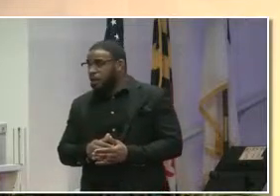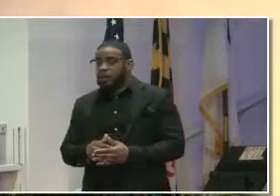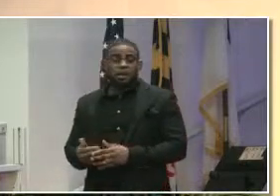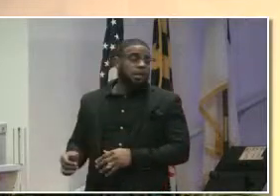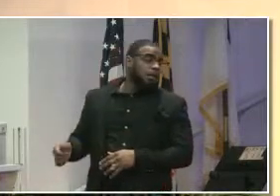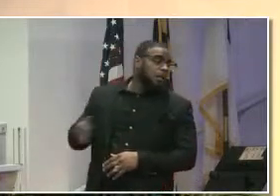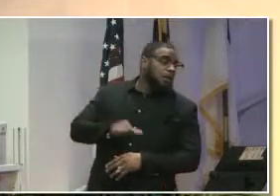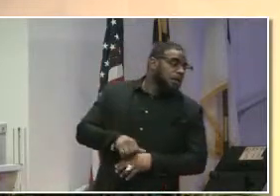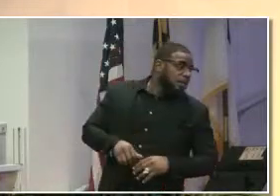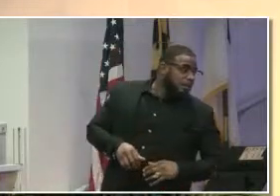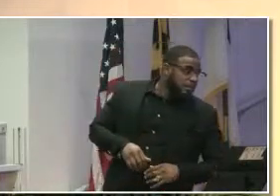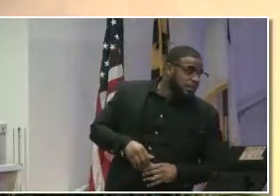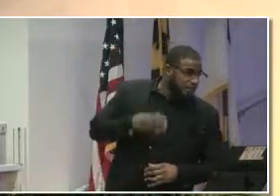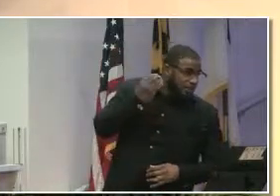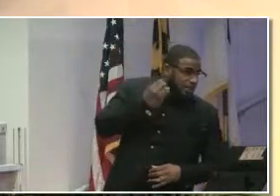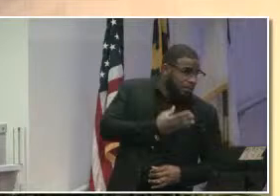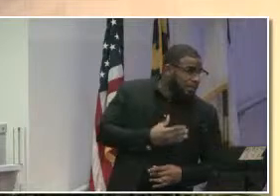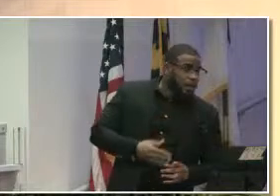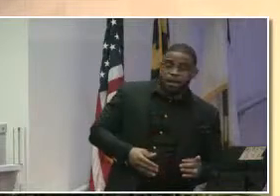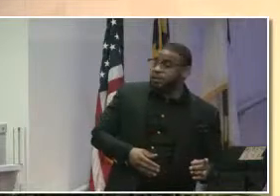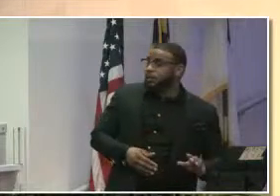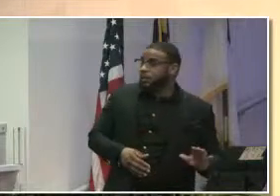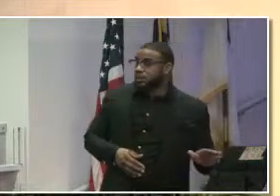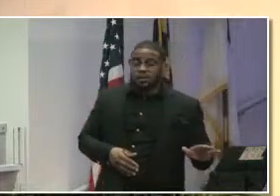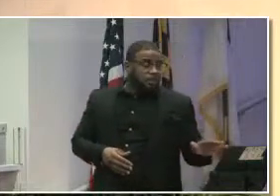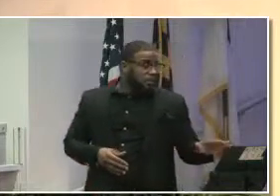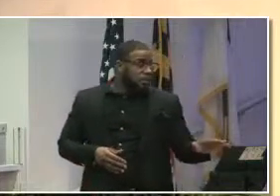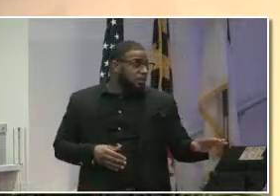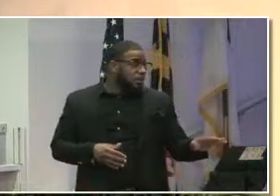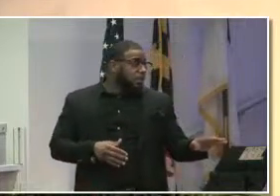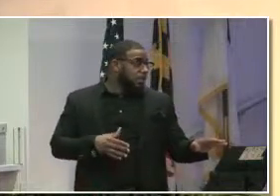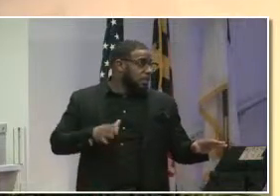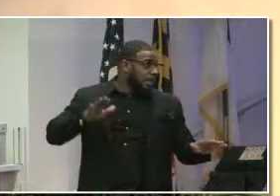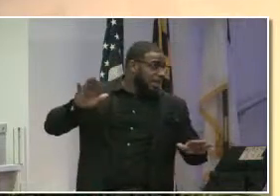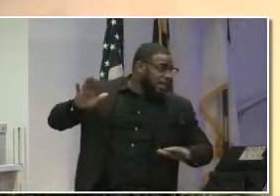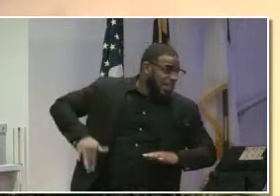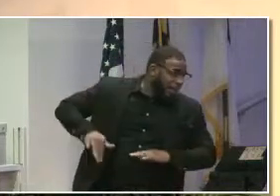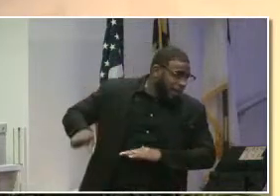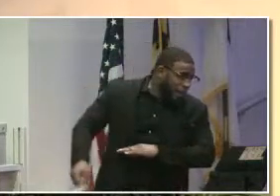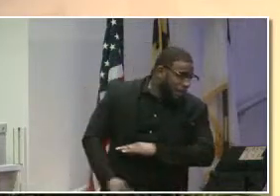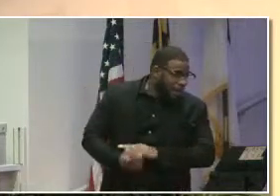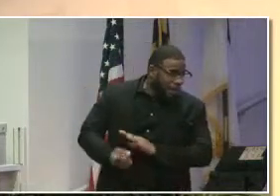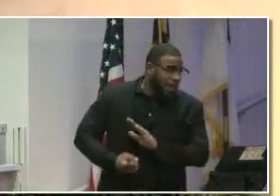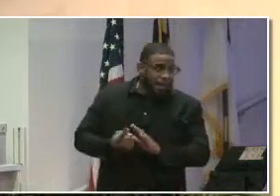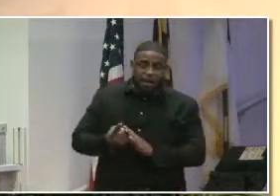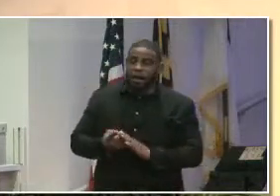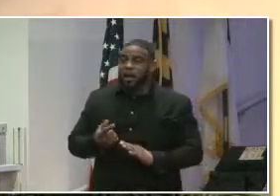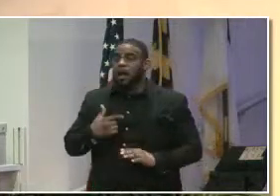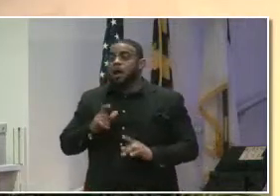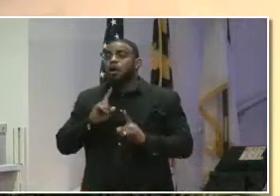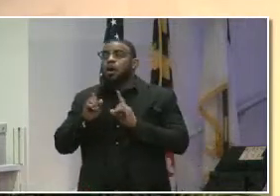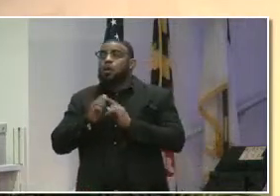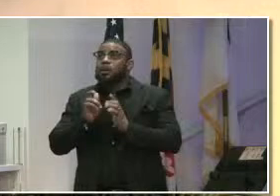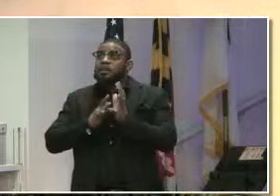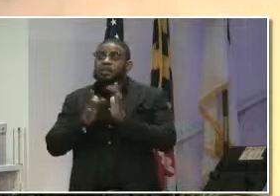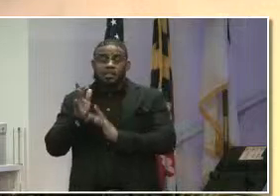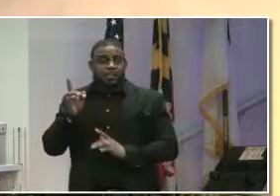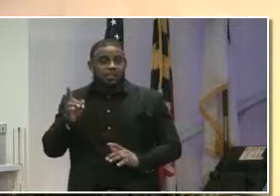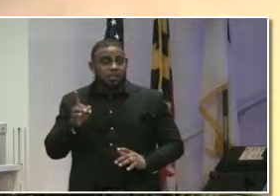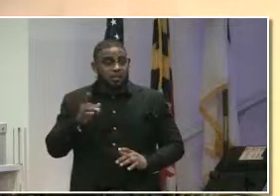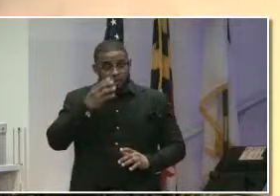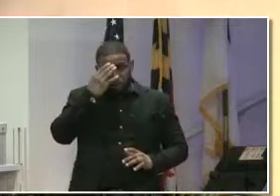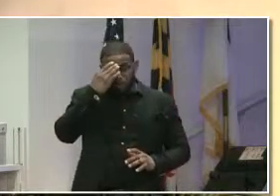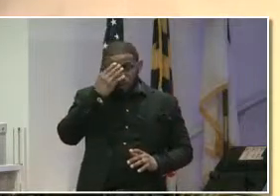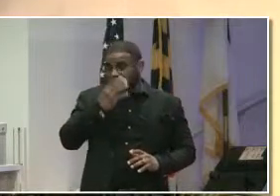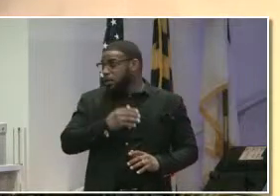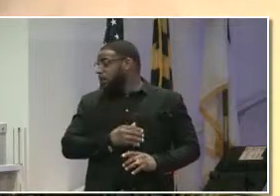other neighbor and say, neighbor, late in the midnight hour, I had a talk with Jesus.